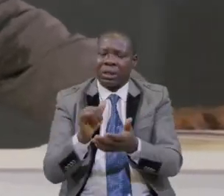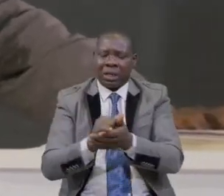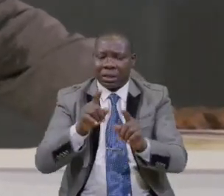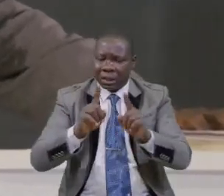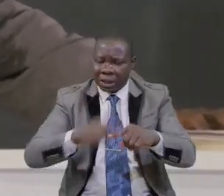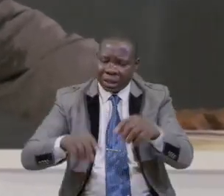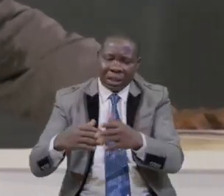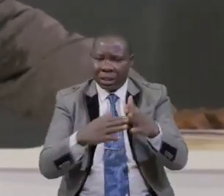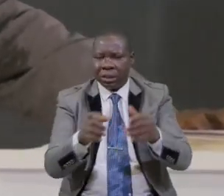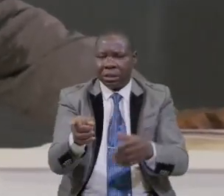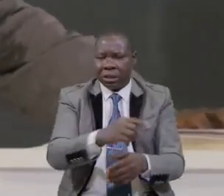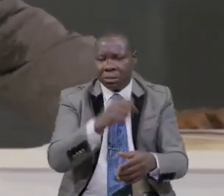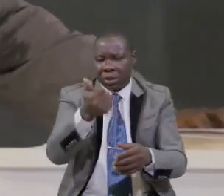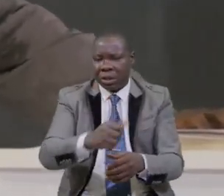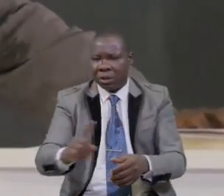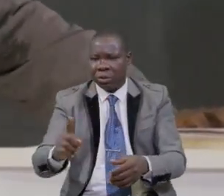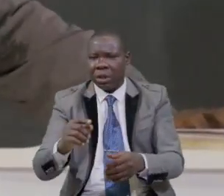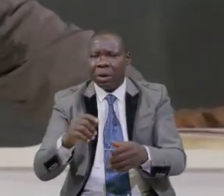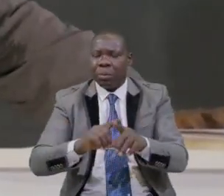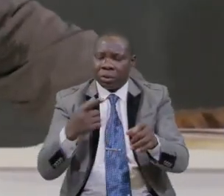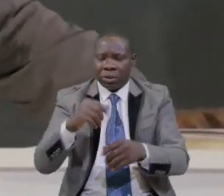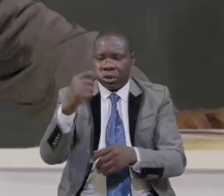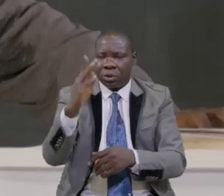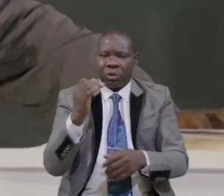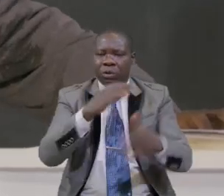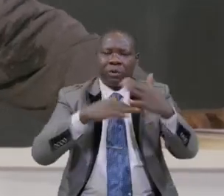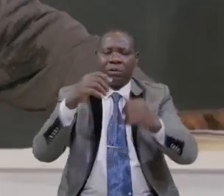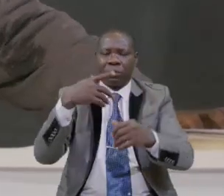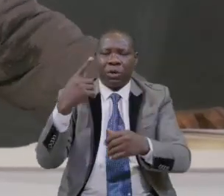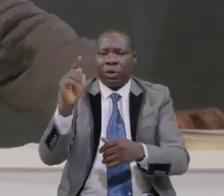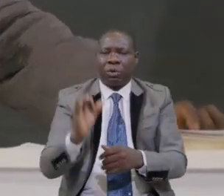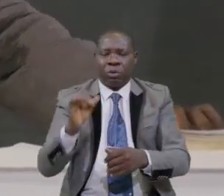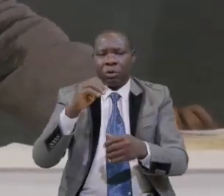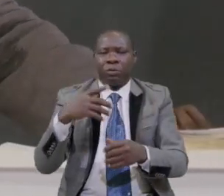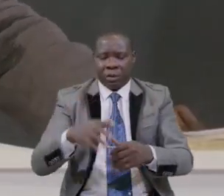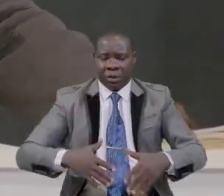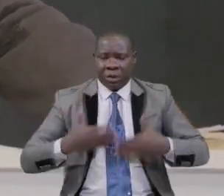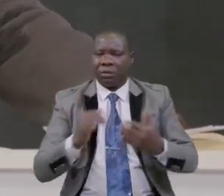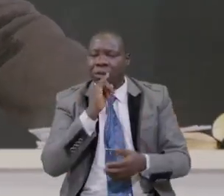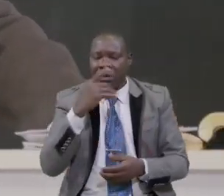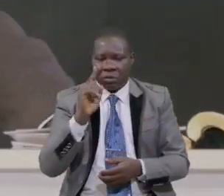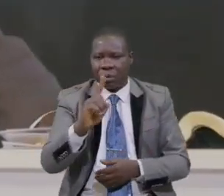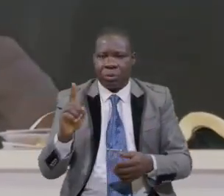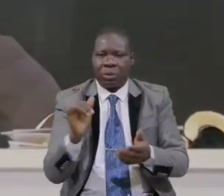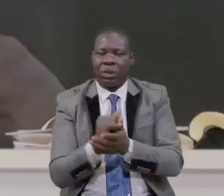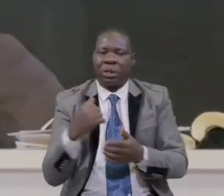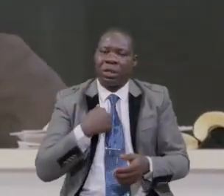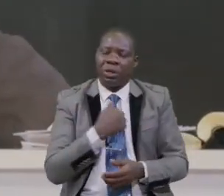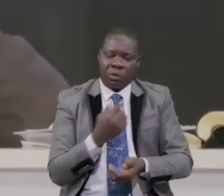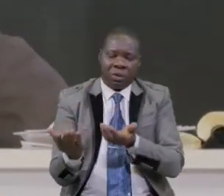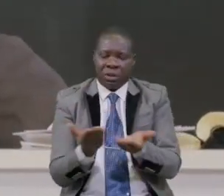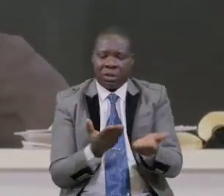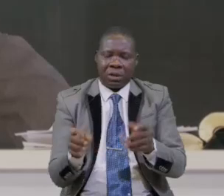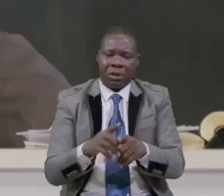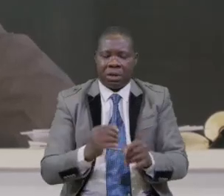of Abraham, of Isaac, and of Jacob. And he is the one that we serve as individuals, as families,